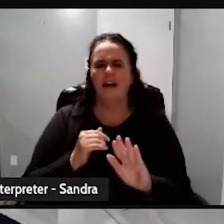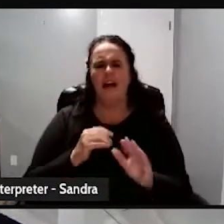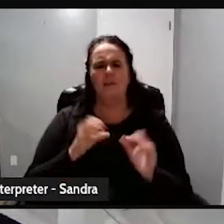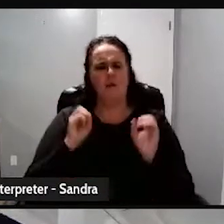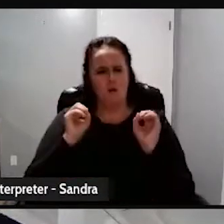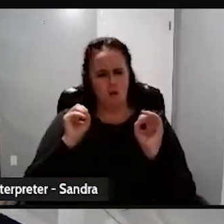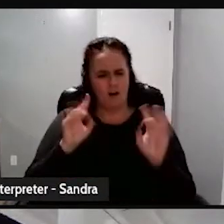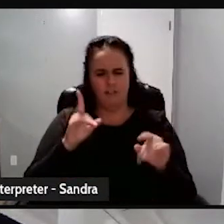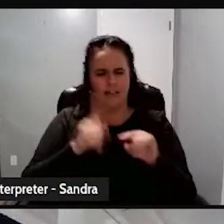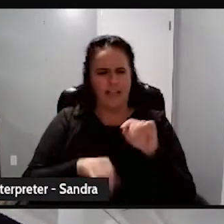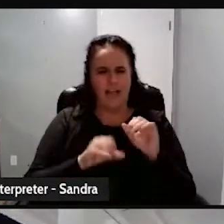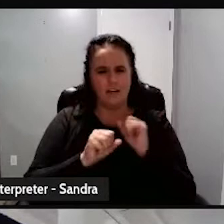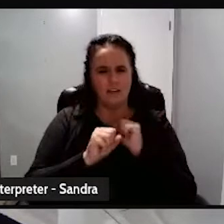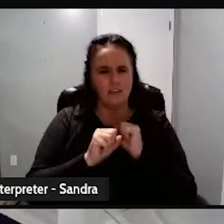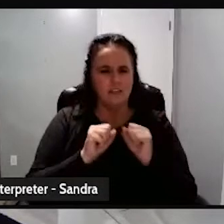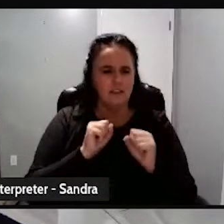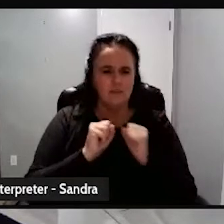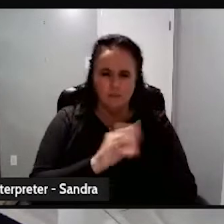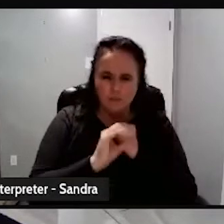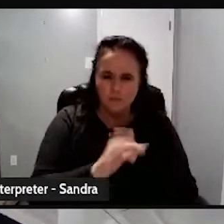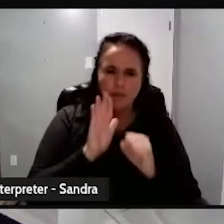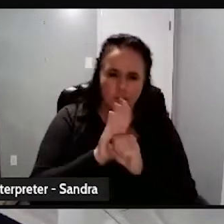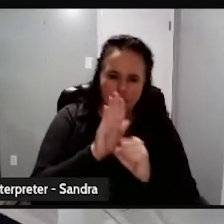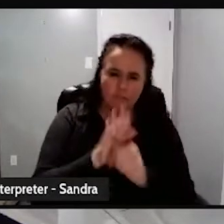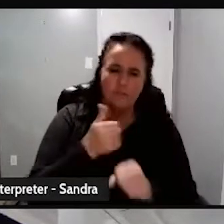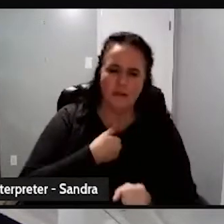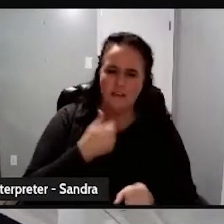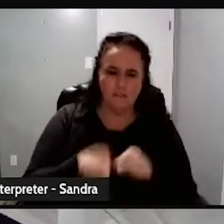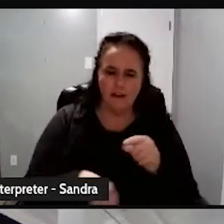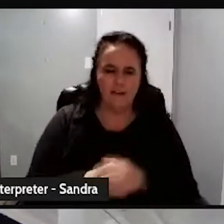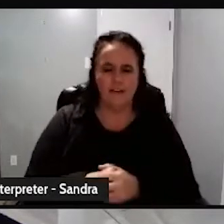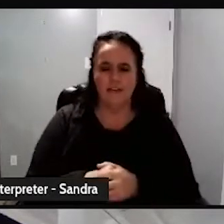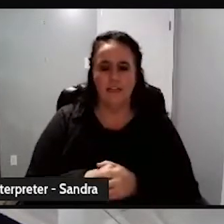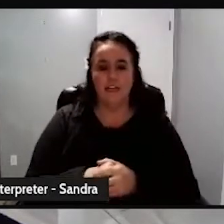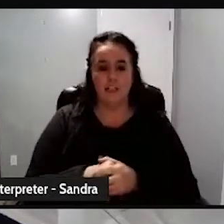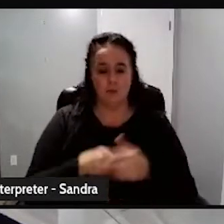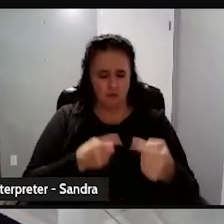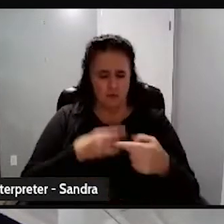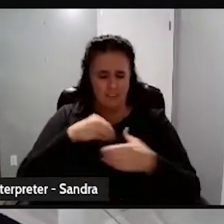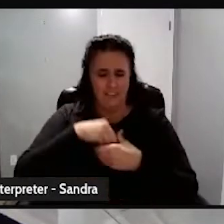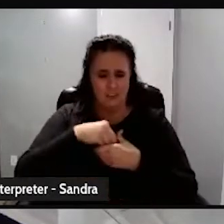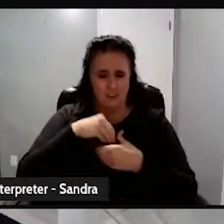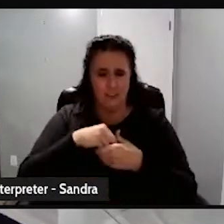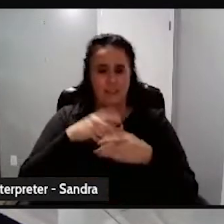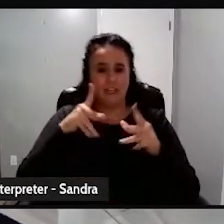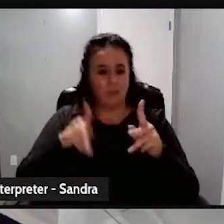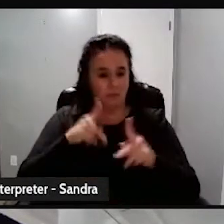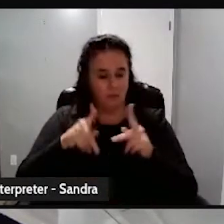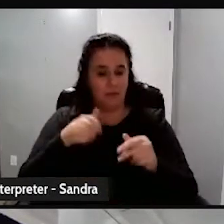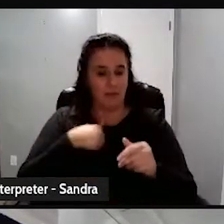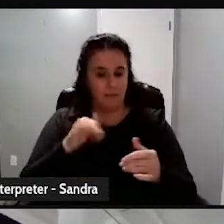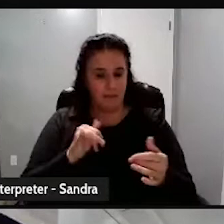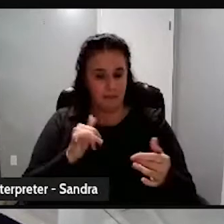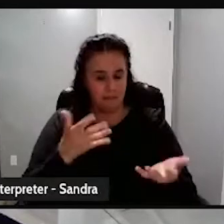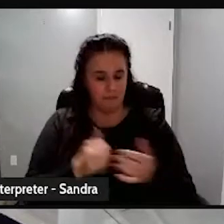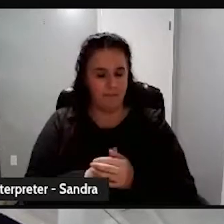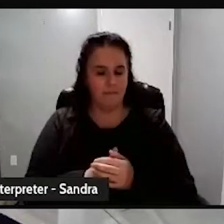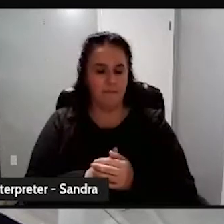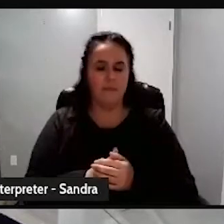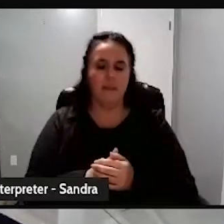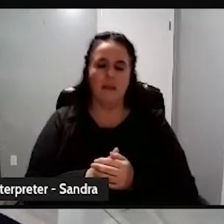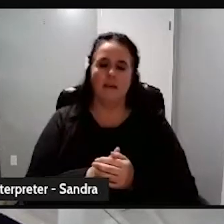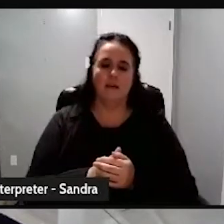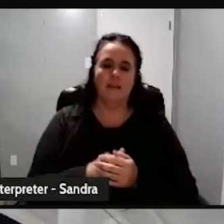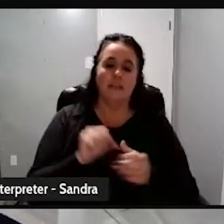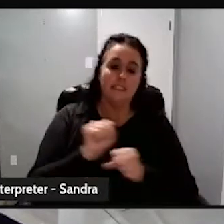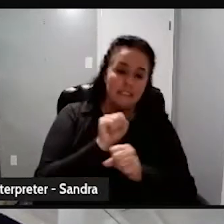the struggles that I have internally, and with the fact that persons like myself are statistically and